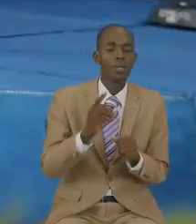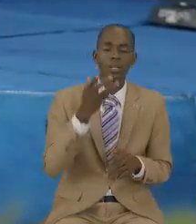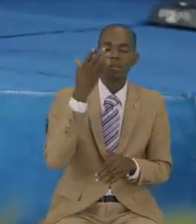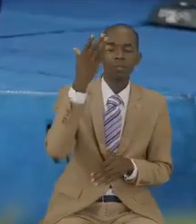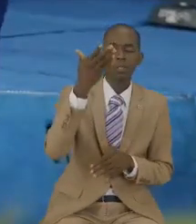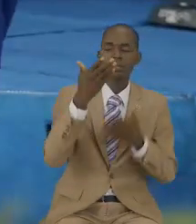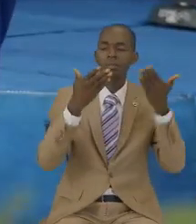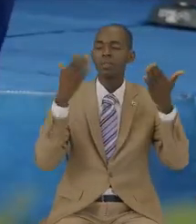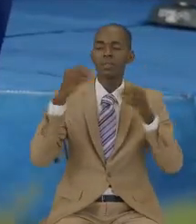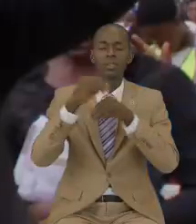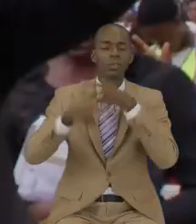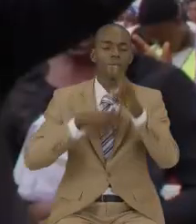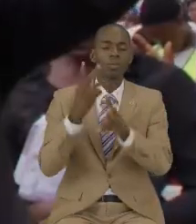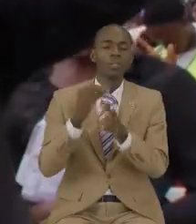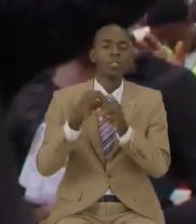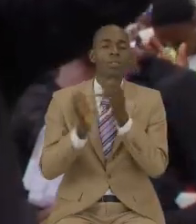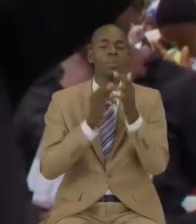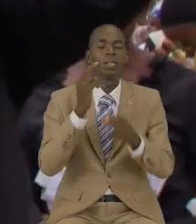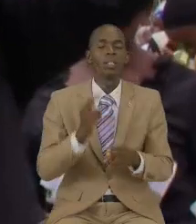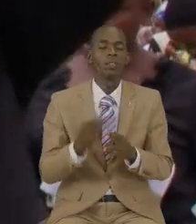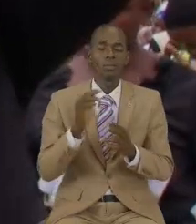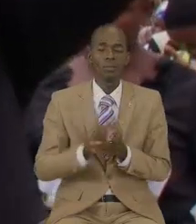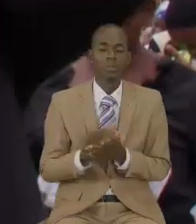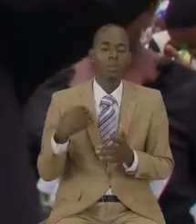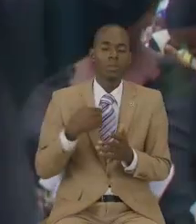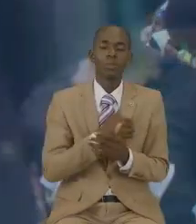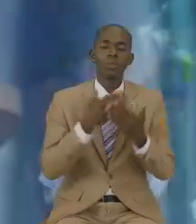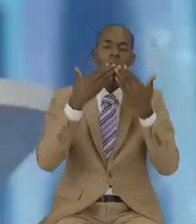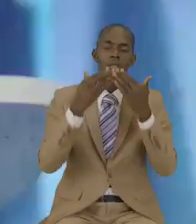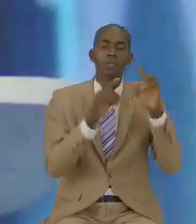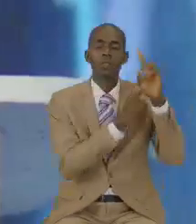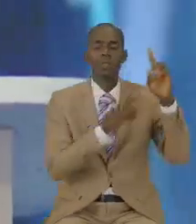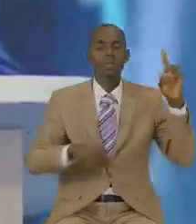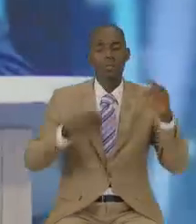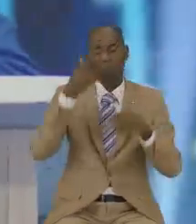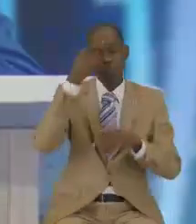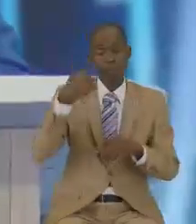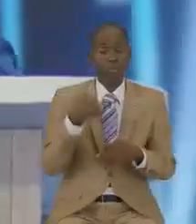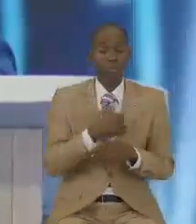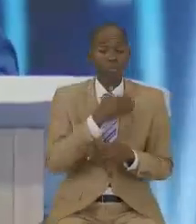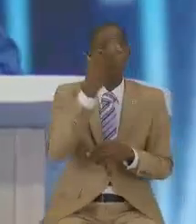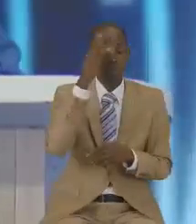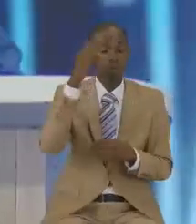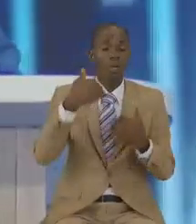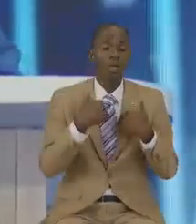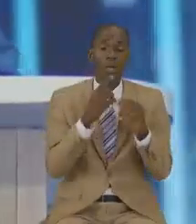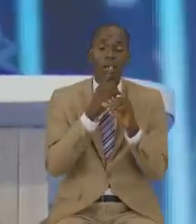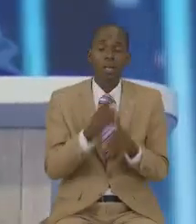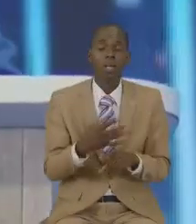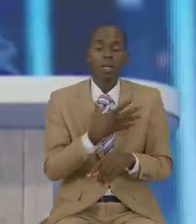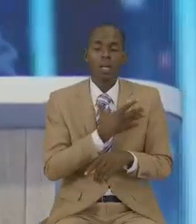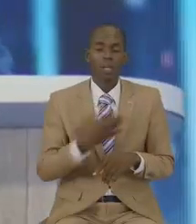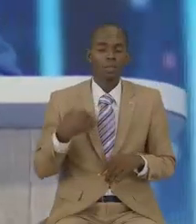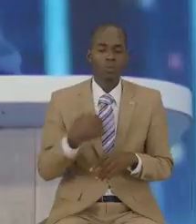the world, in Jesus' name. We thank you, Lord, because we know that you have answered, and we will